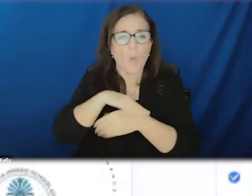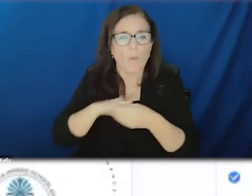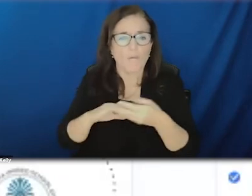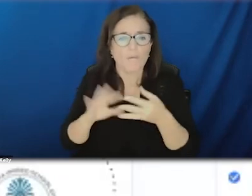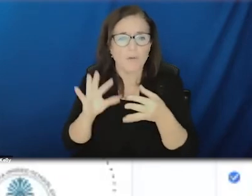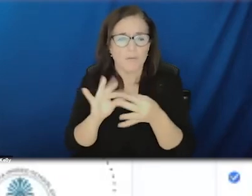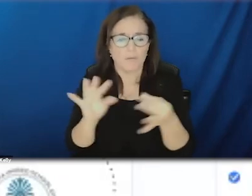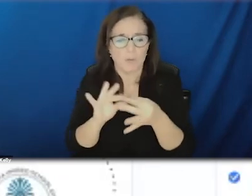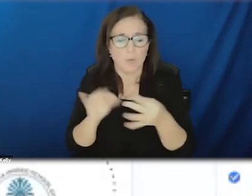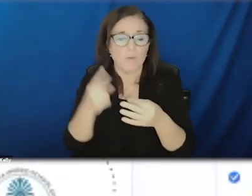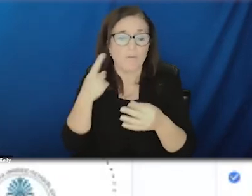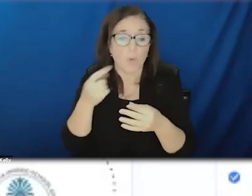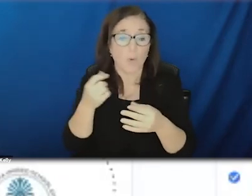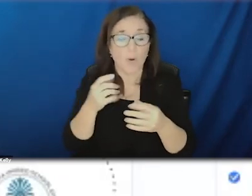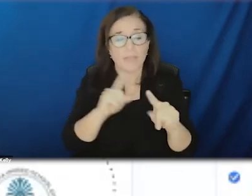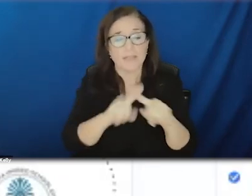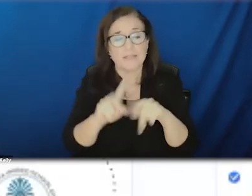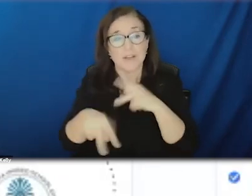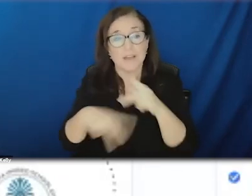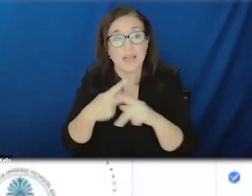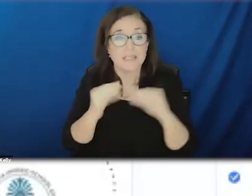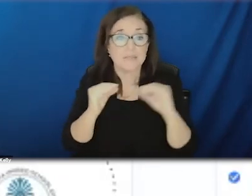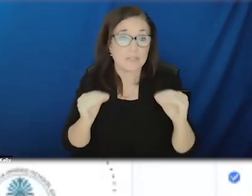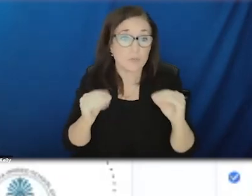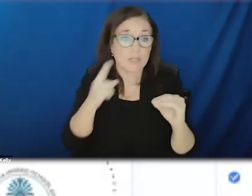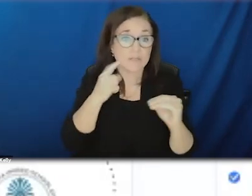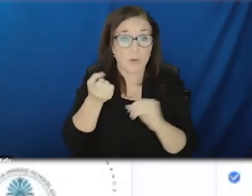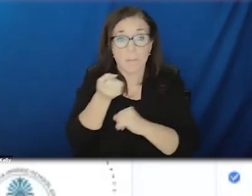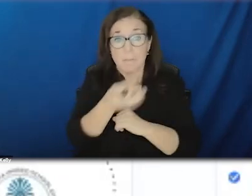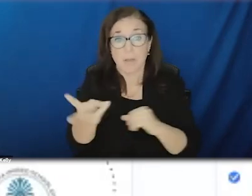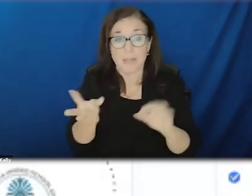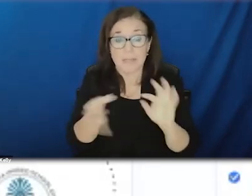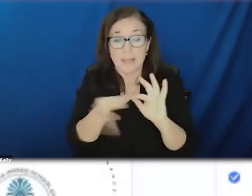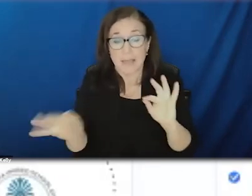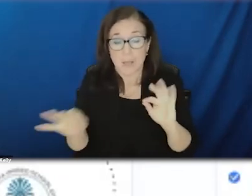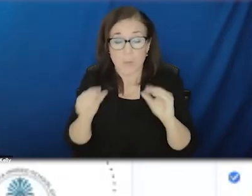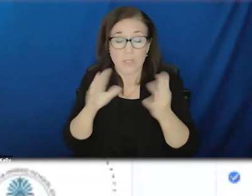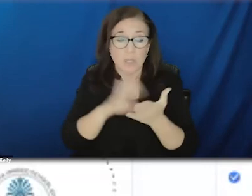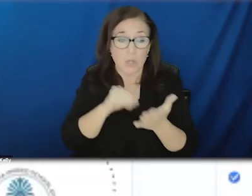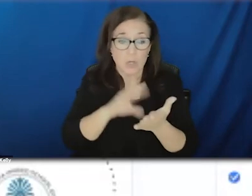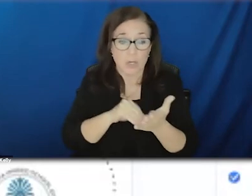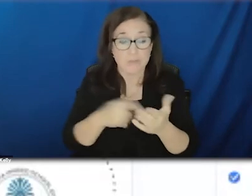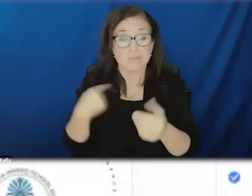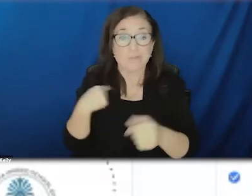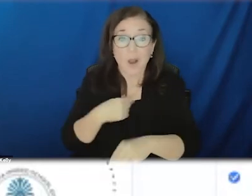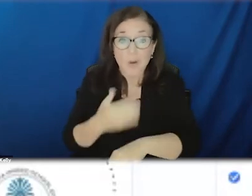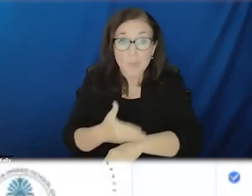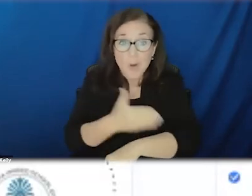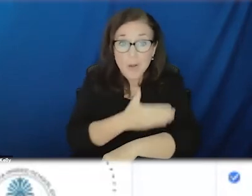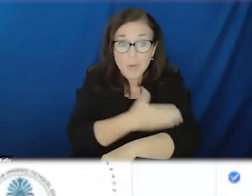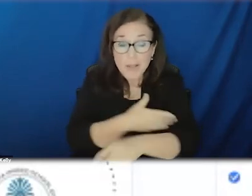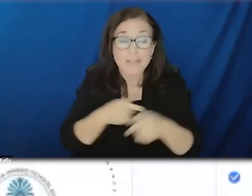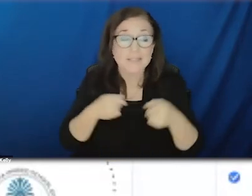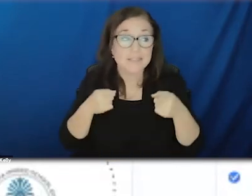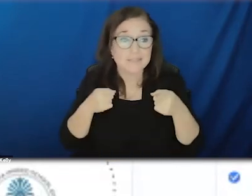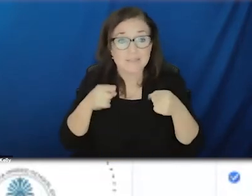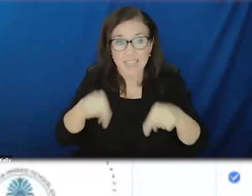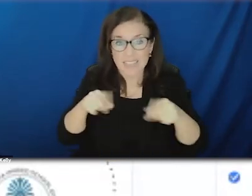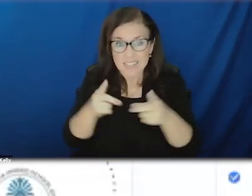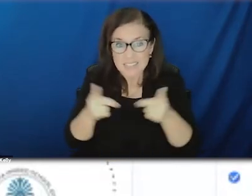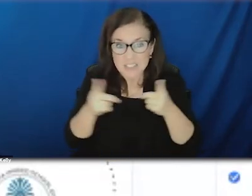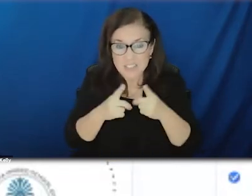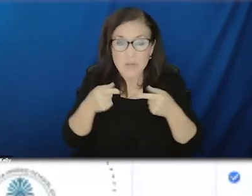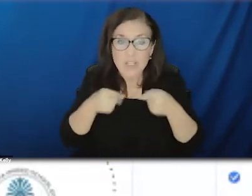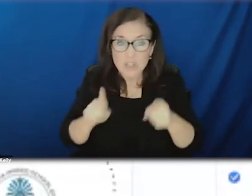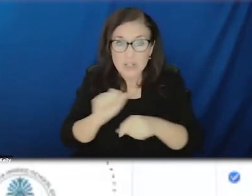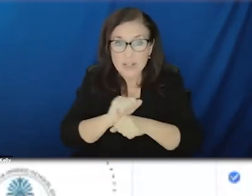emergent multilingual learners, the progress and plans we've made as a district in pandemic conditions to advance our